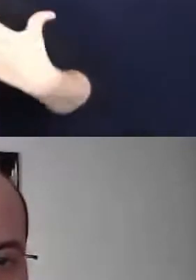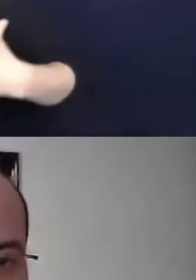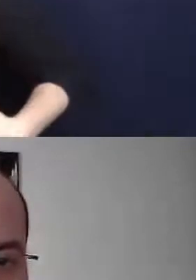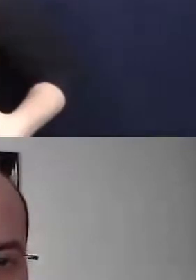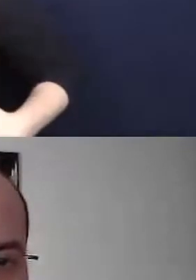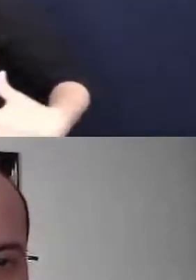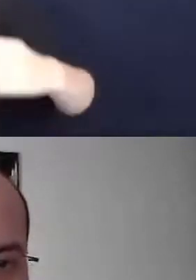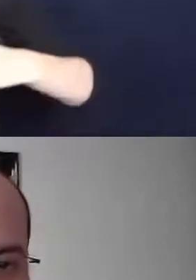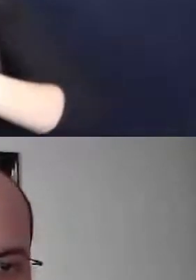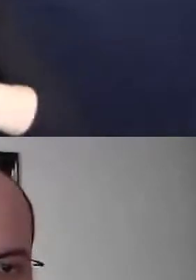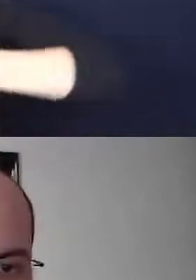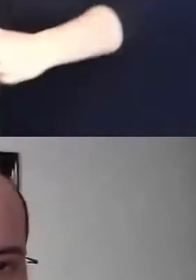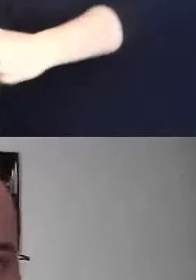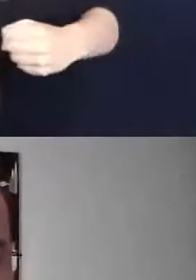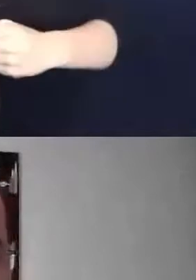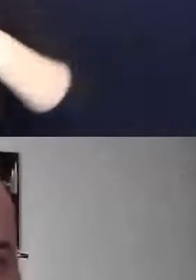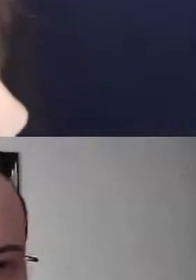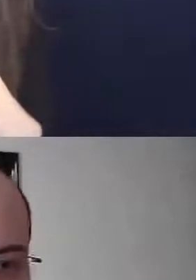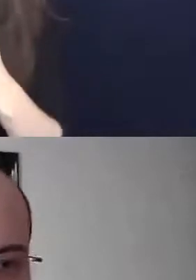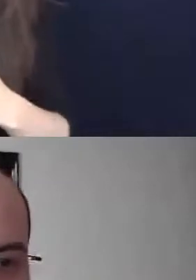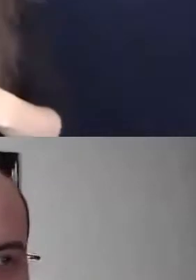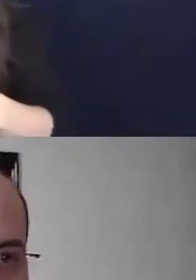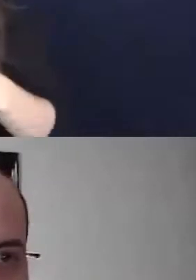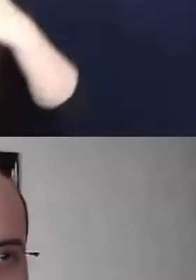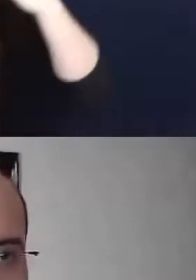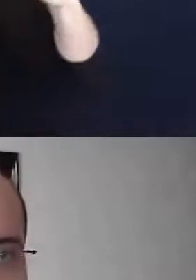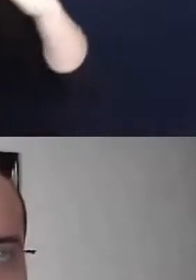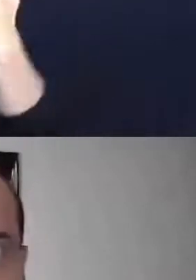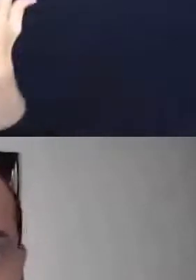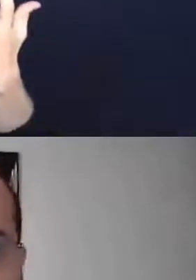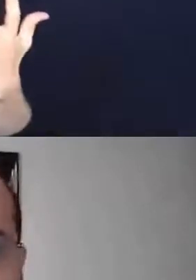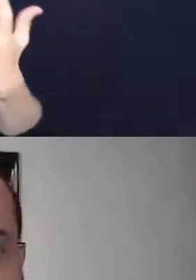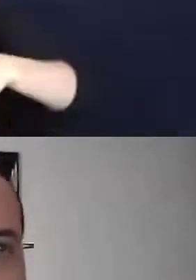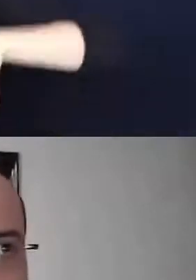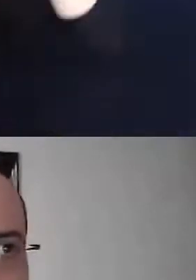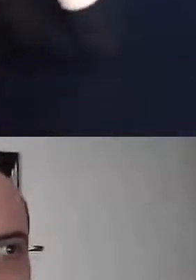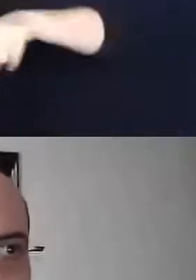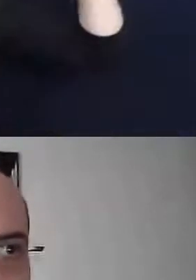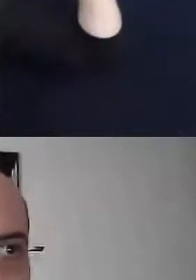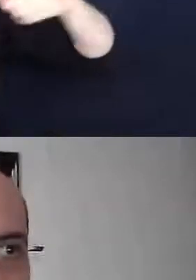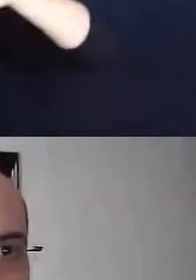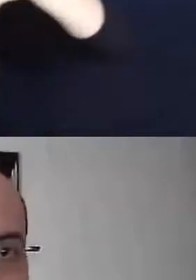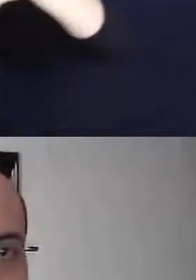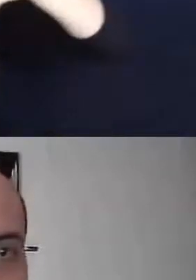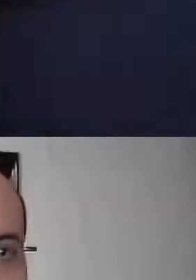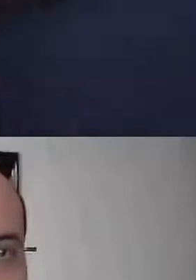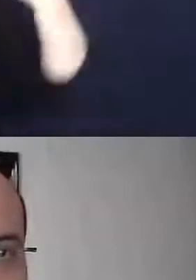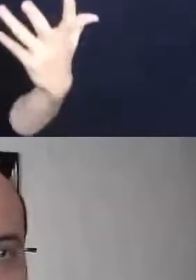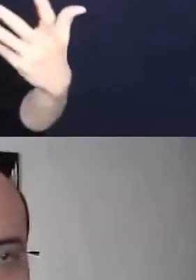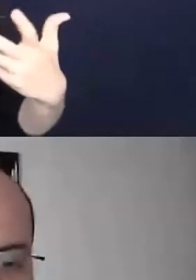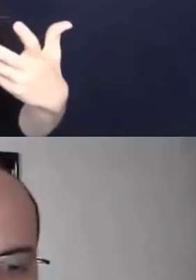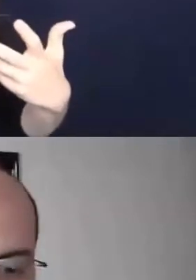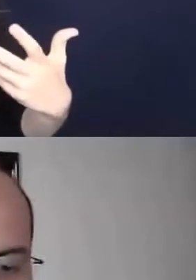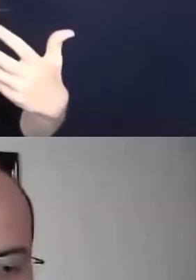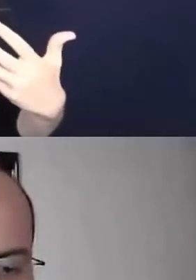all, particularly if we wanted to make it into something that's perhaps a bit more discreet, rather than looking like something